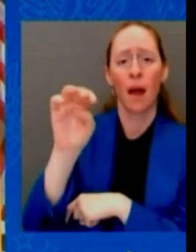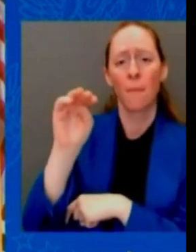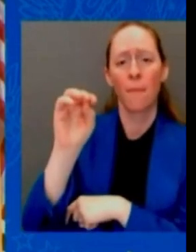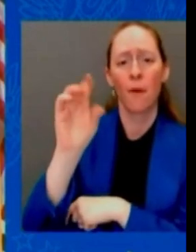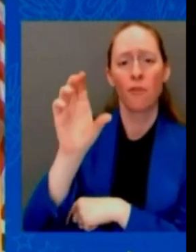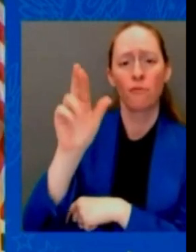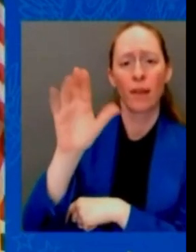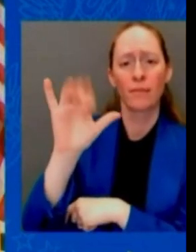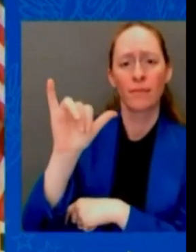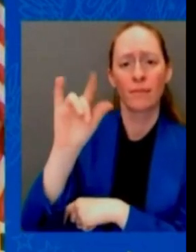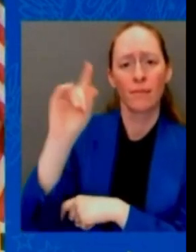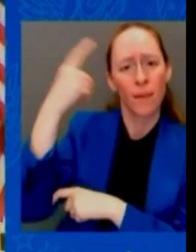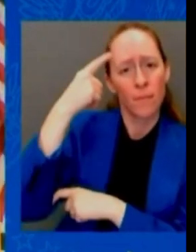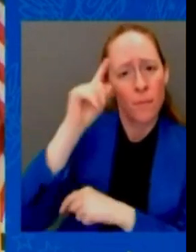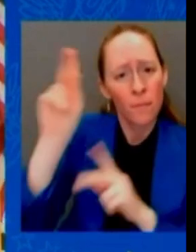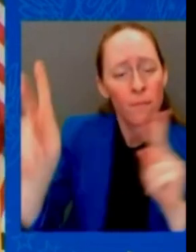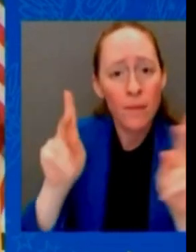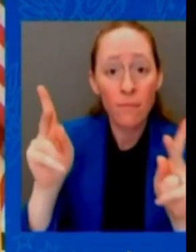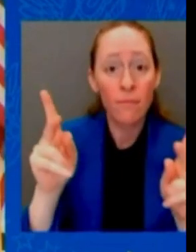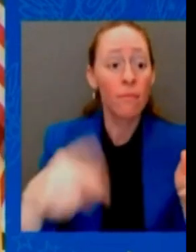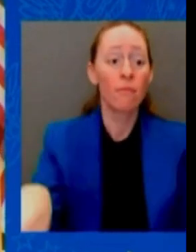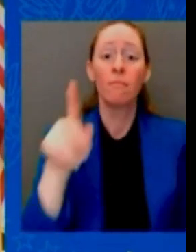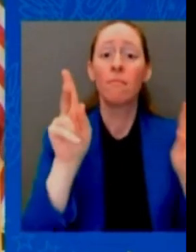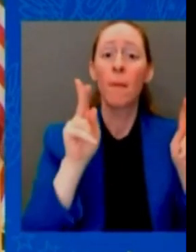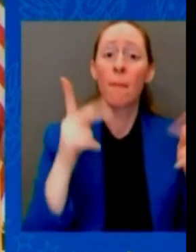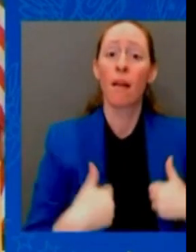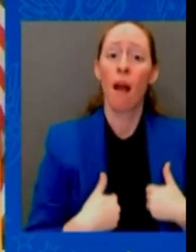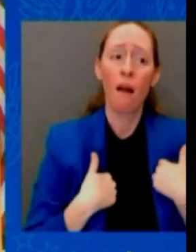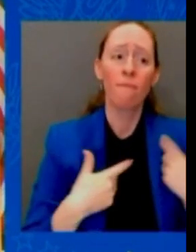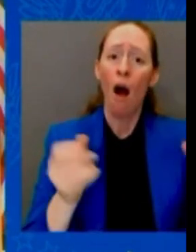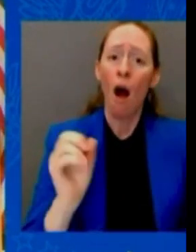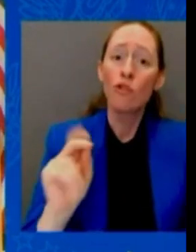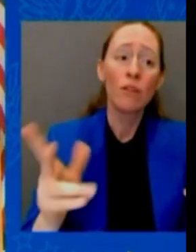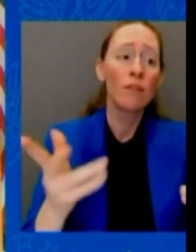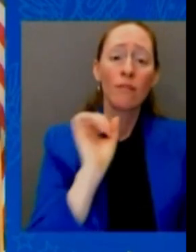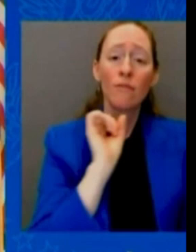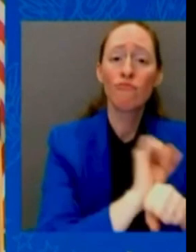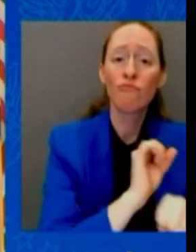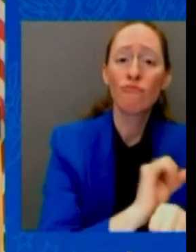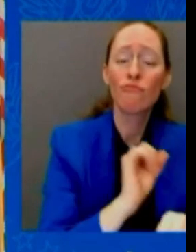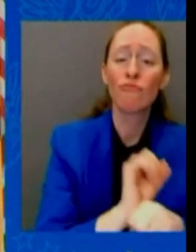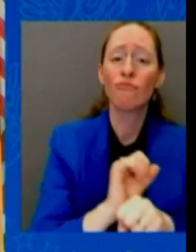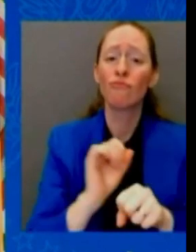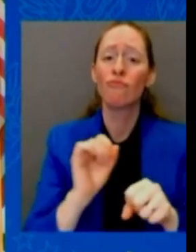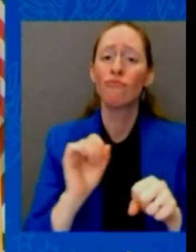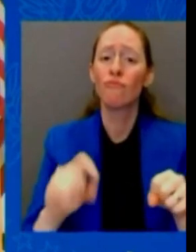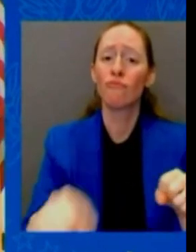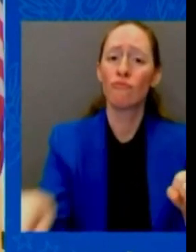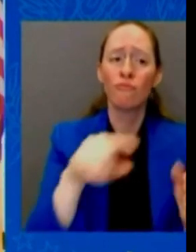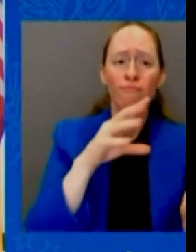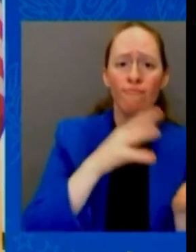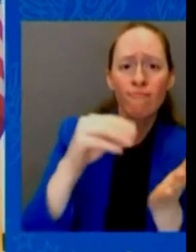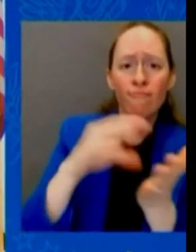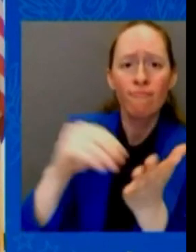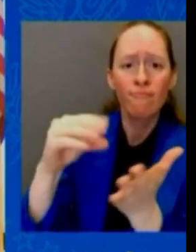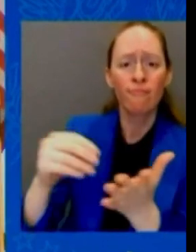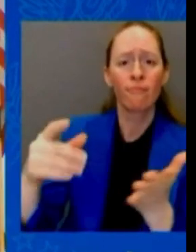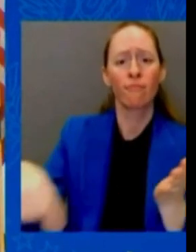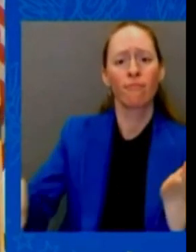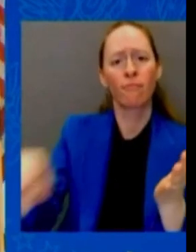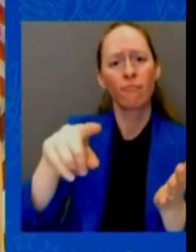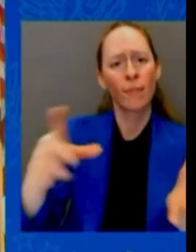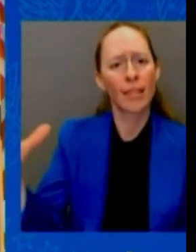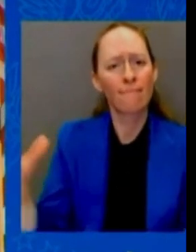science and knowledge. Nos démocraties, d'un côté et l'autre de l'océan,